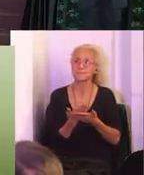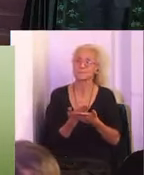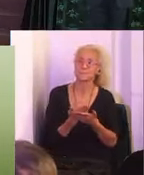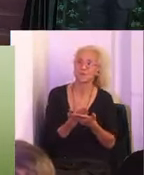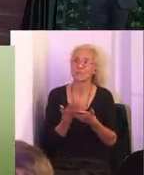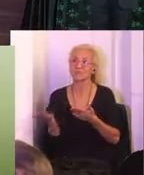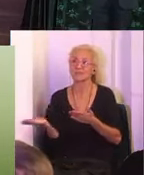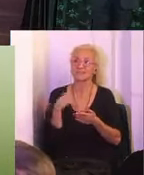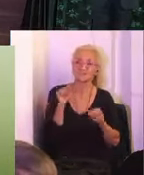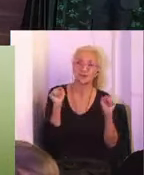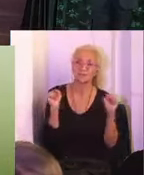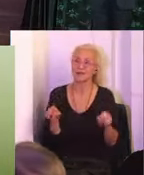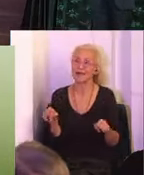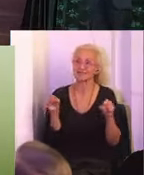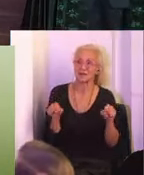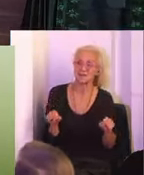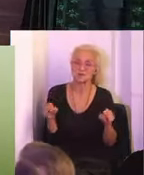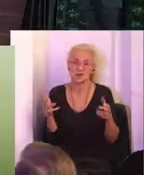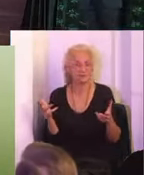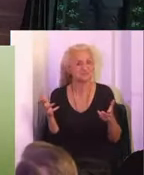name, all things are